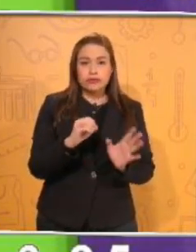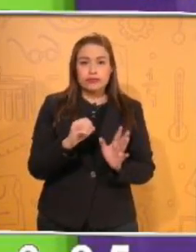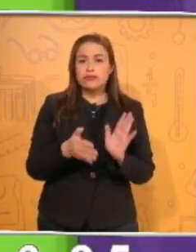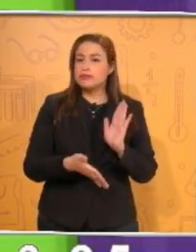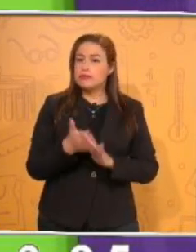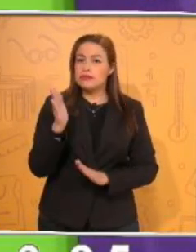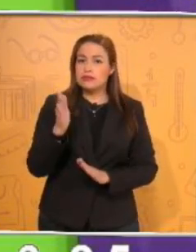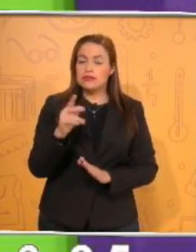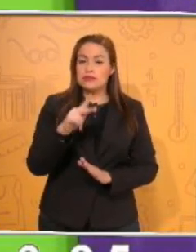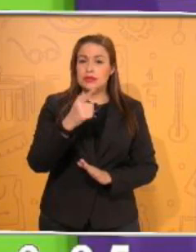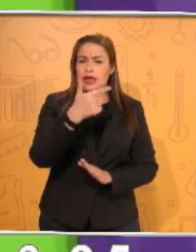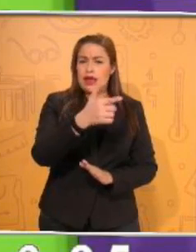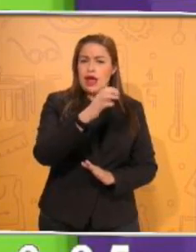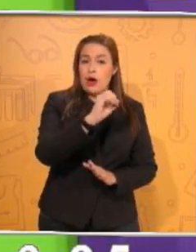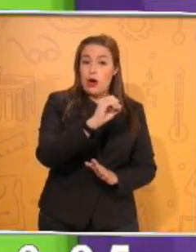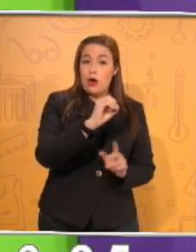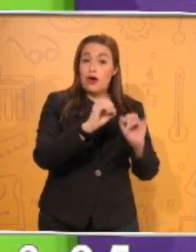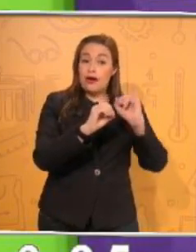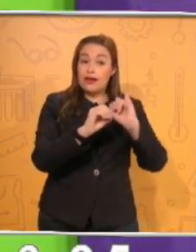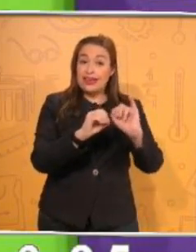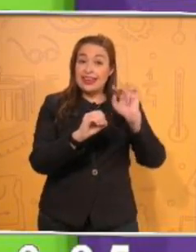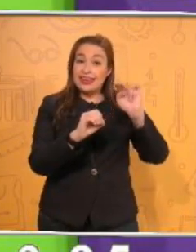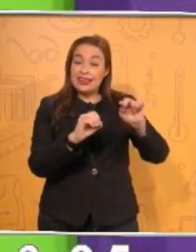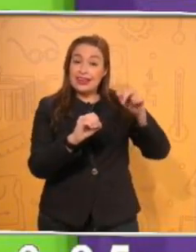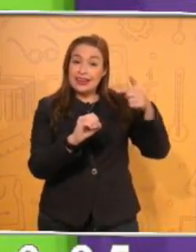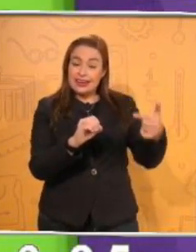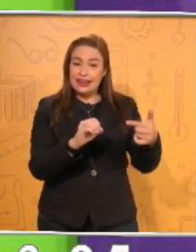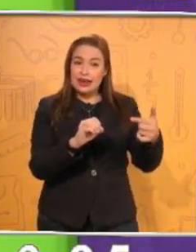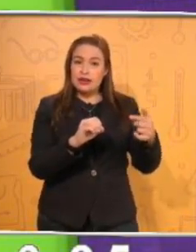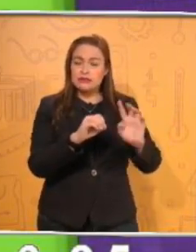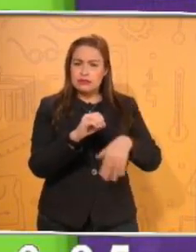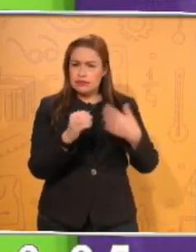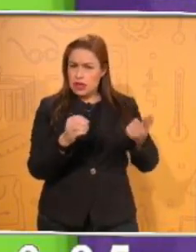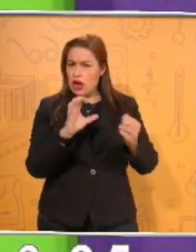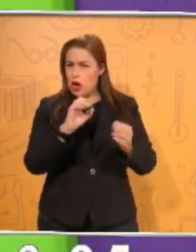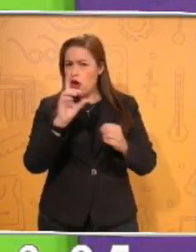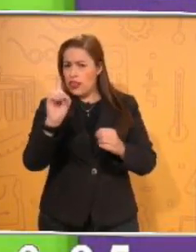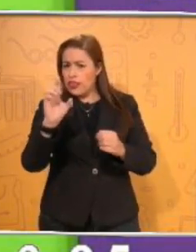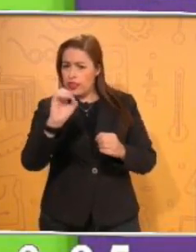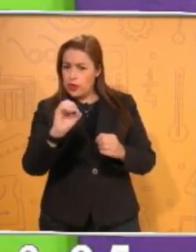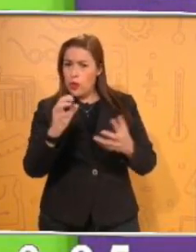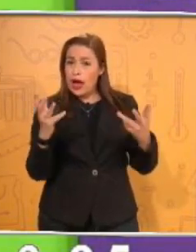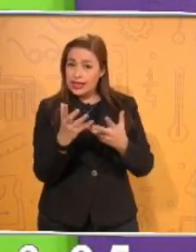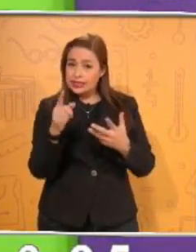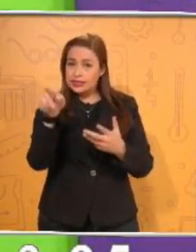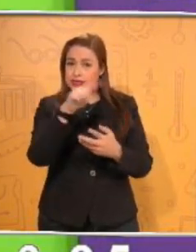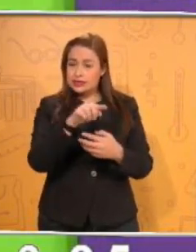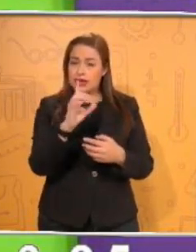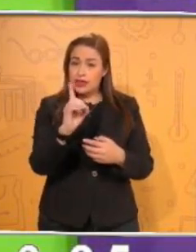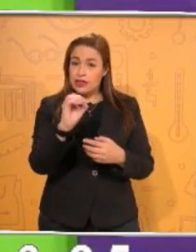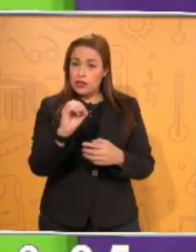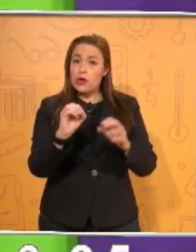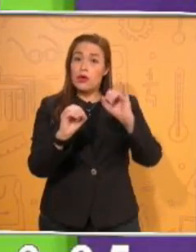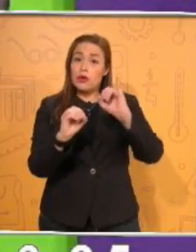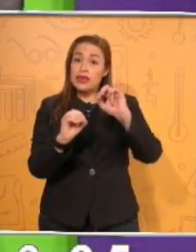Do will be doing. So basically, we include the